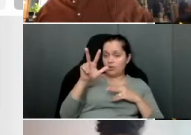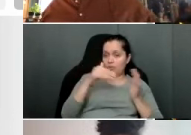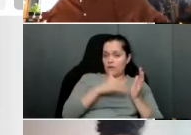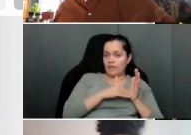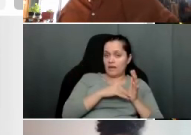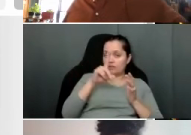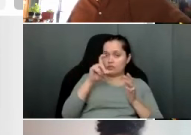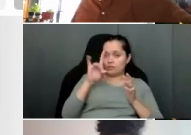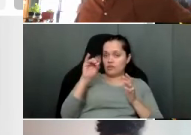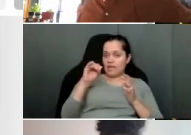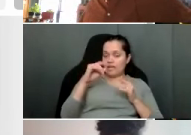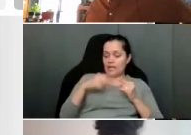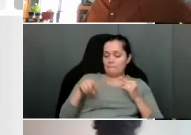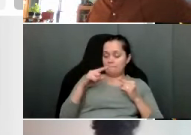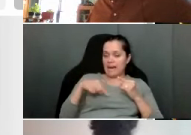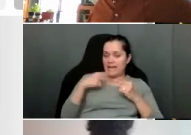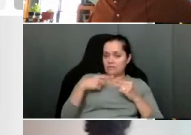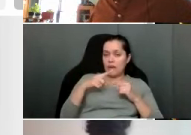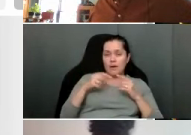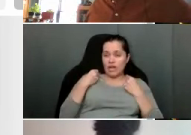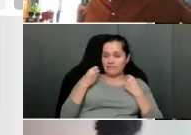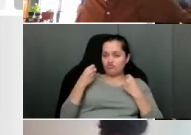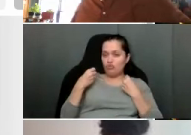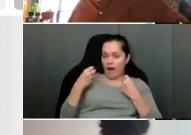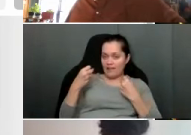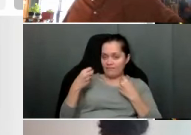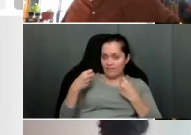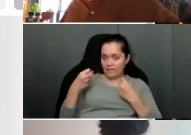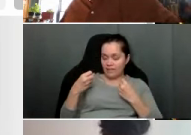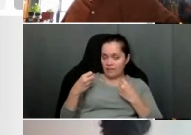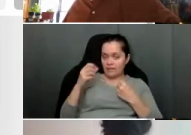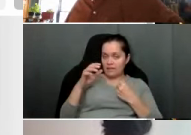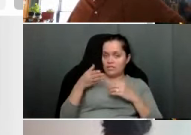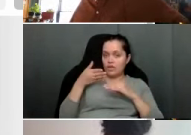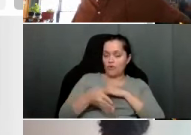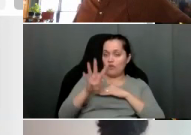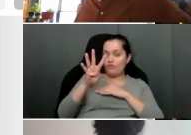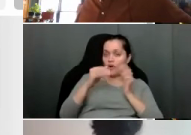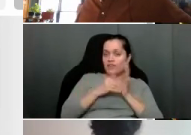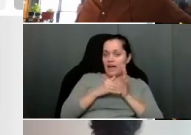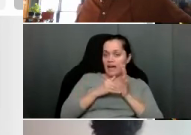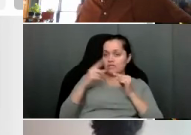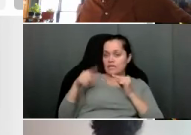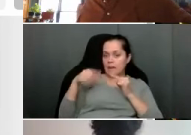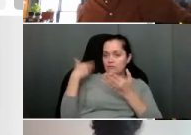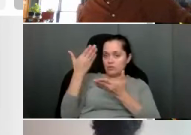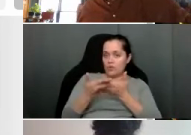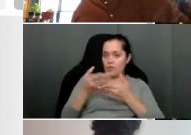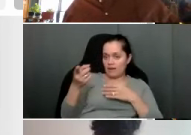3,180 miles. But if we had to drive it, it would take over 4,000 miles to get there.